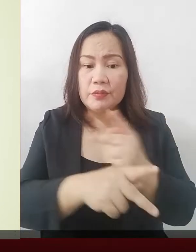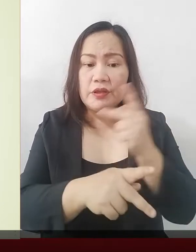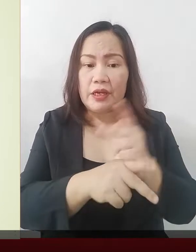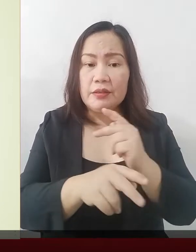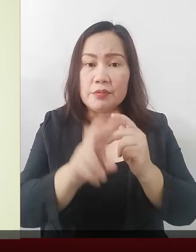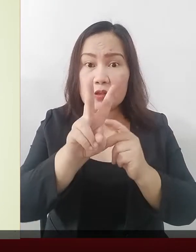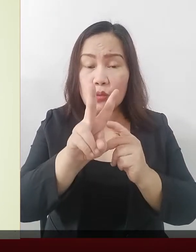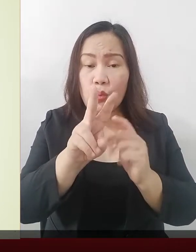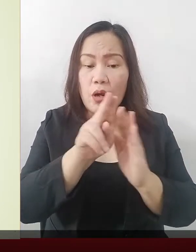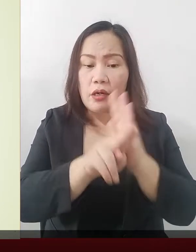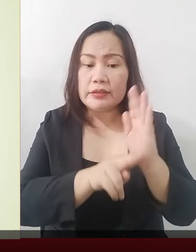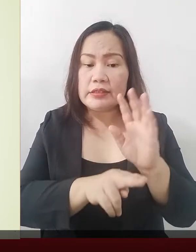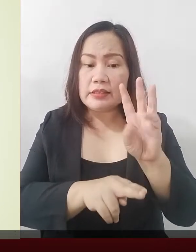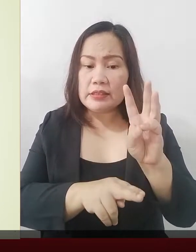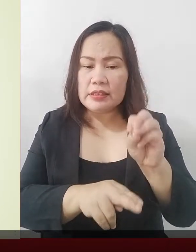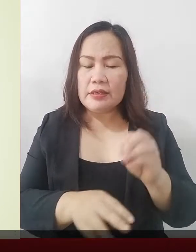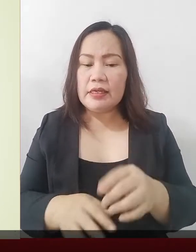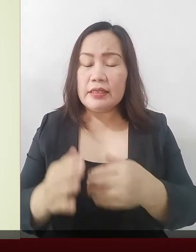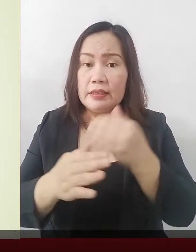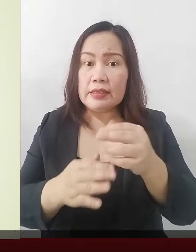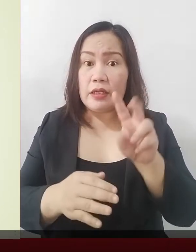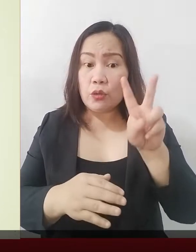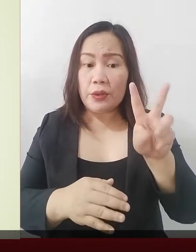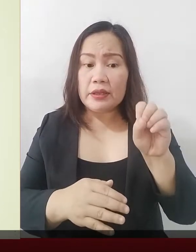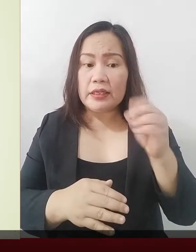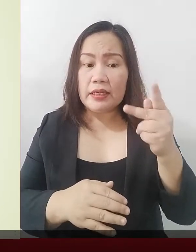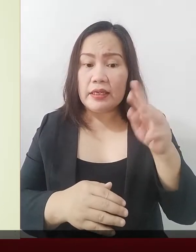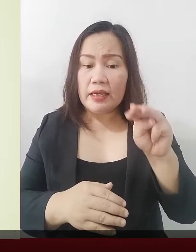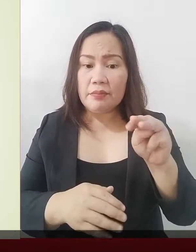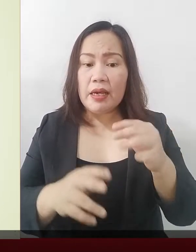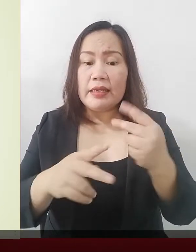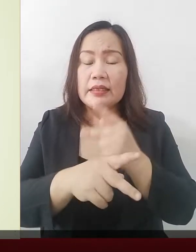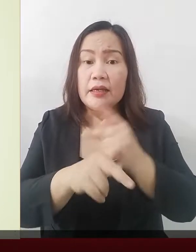60. 20 times 3 is 60.